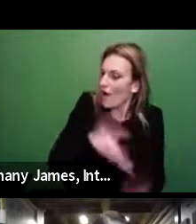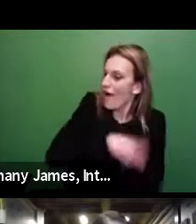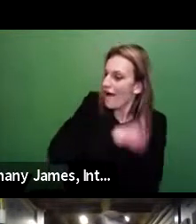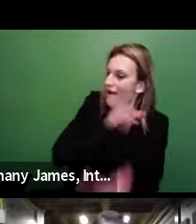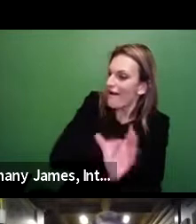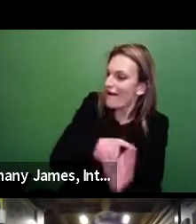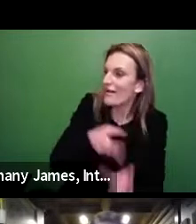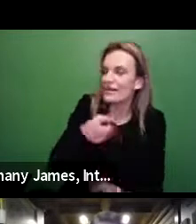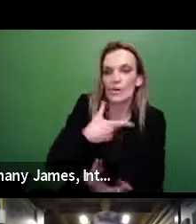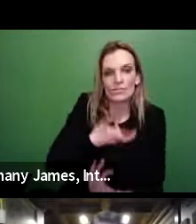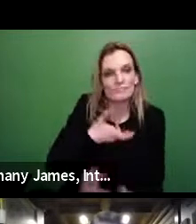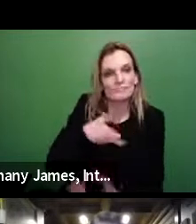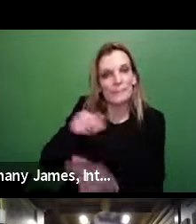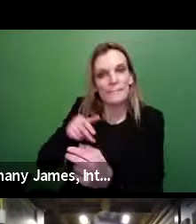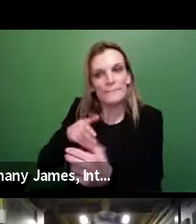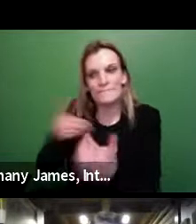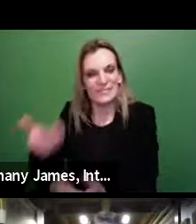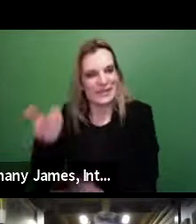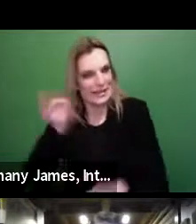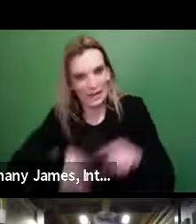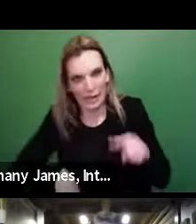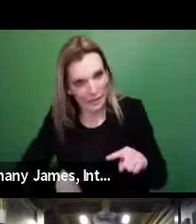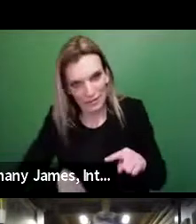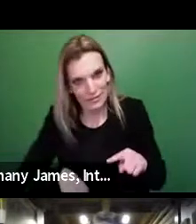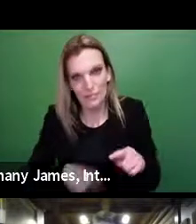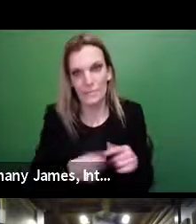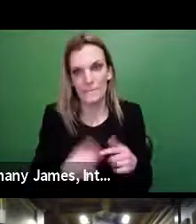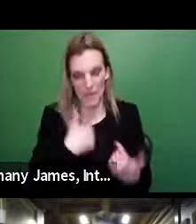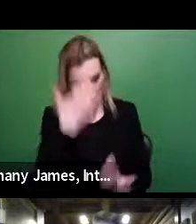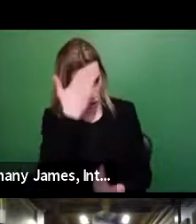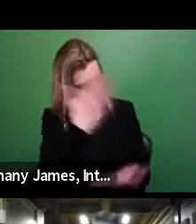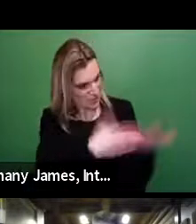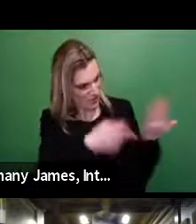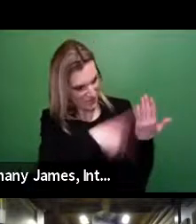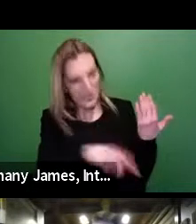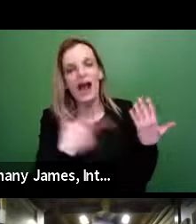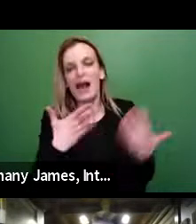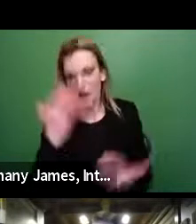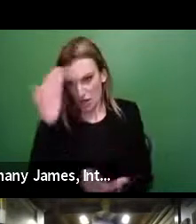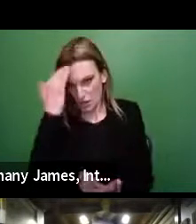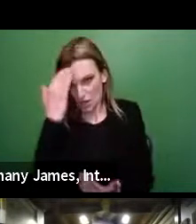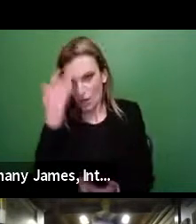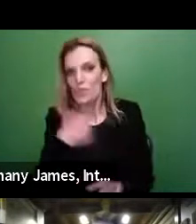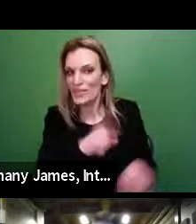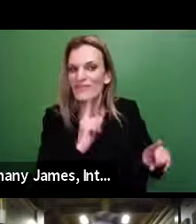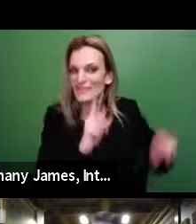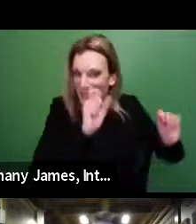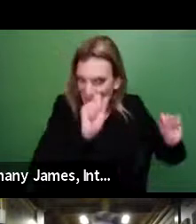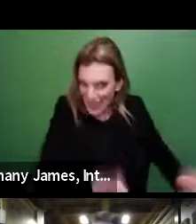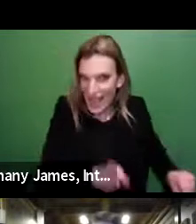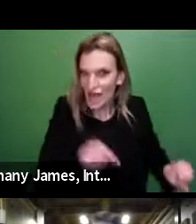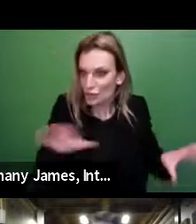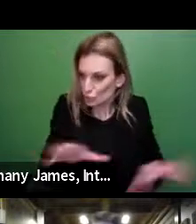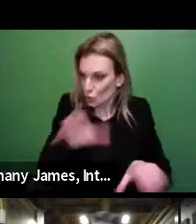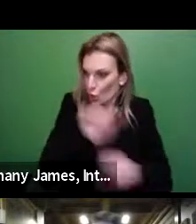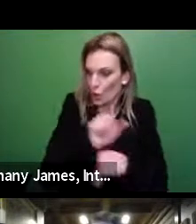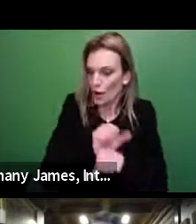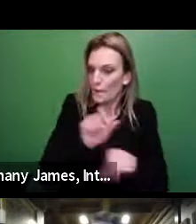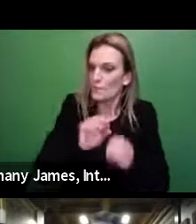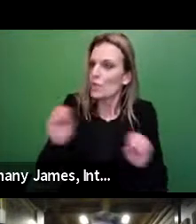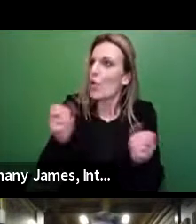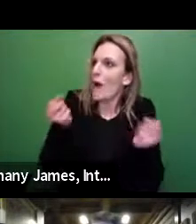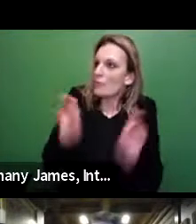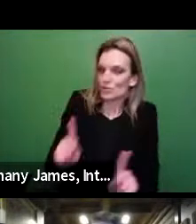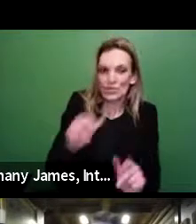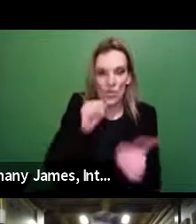in that wealth creation, because I know some of them, and I know that they are more than capable of performing